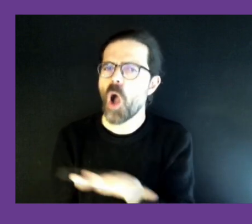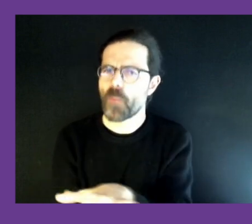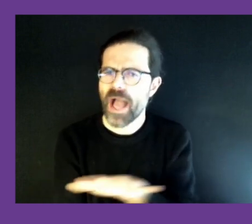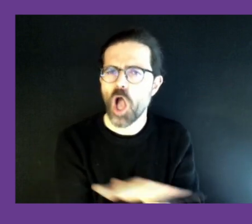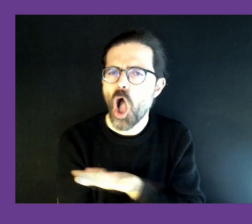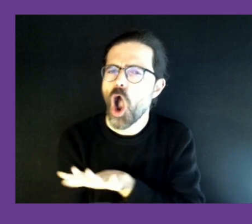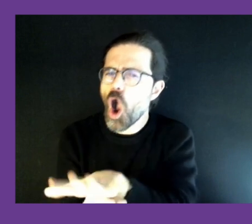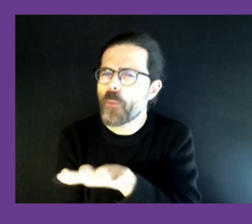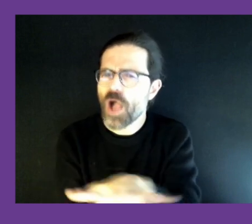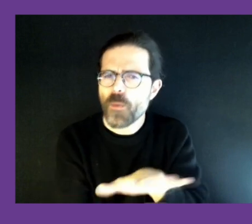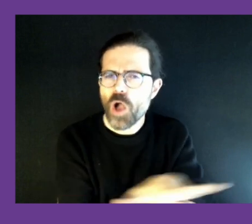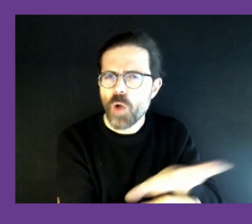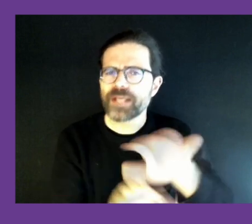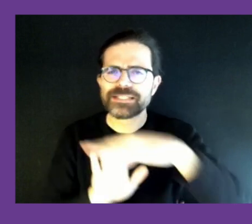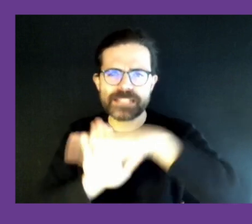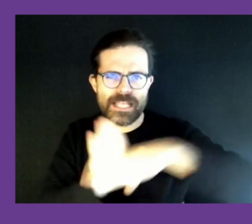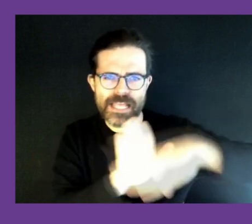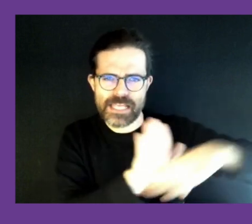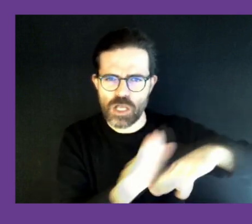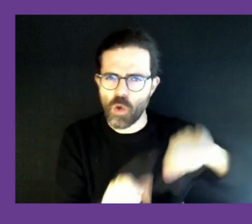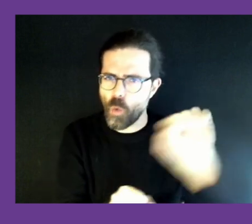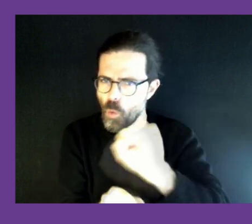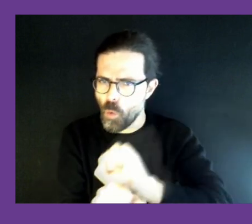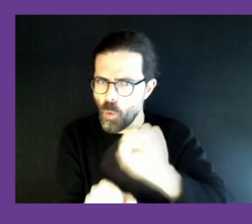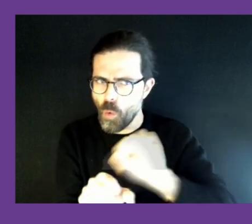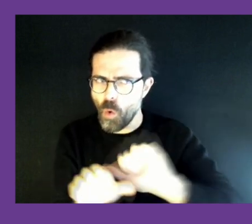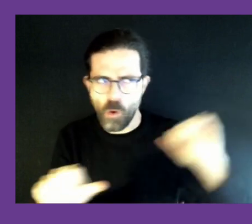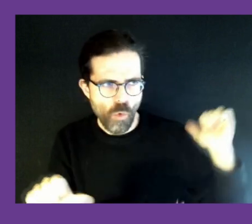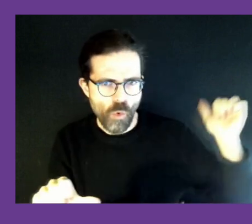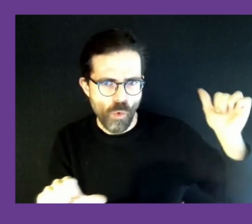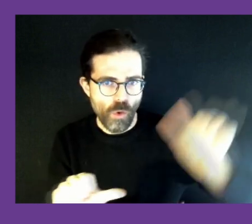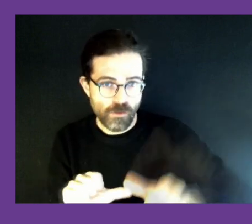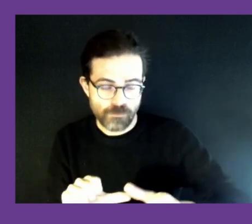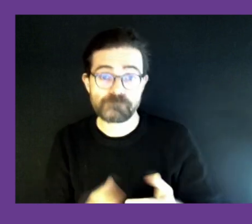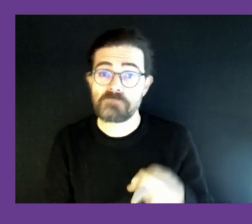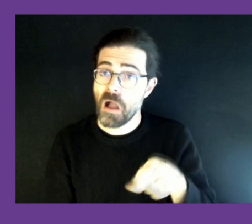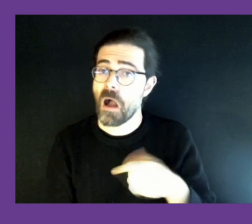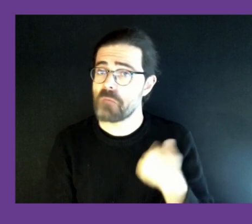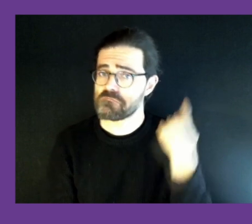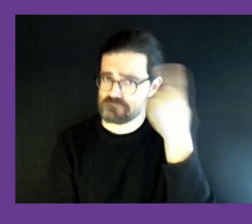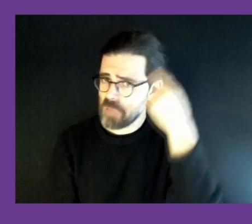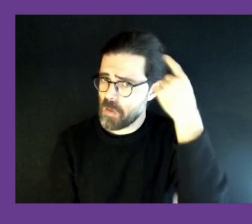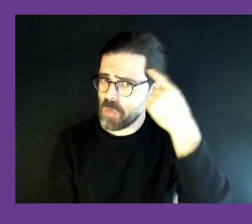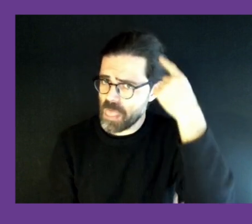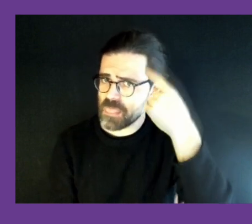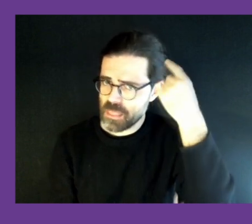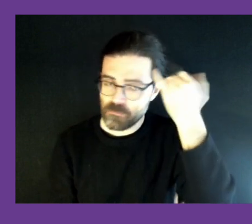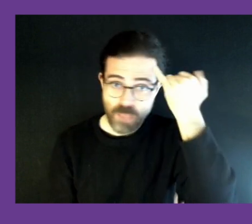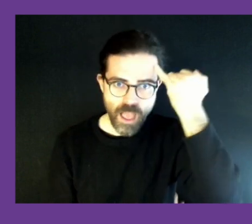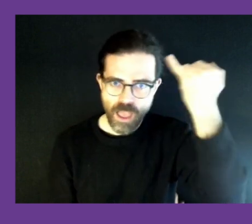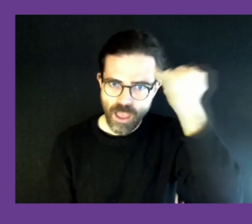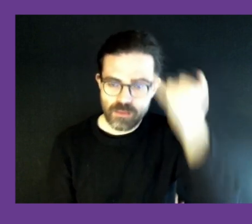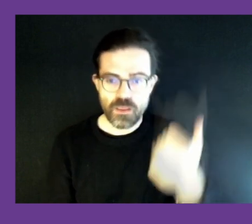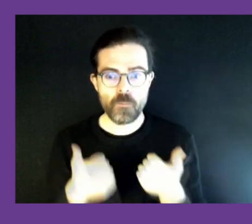detail, and they are also active in standardization. We therefore thought it was a very good idea to join forces to present to you